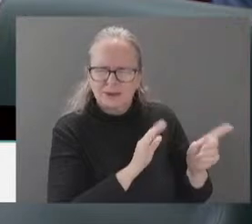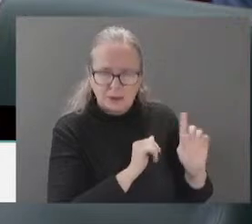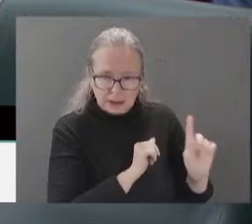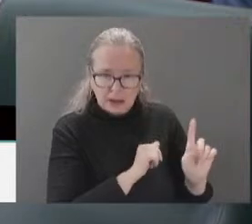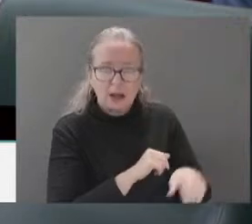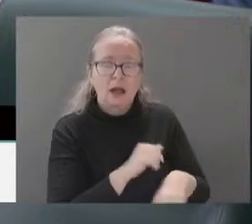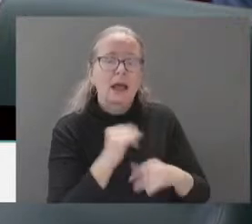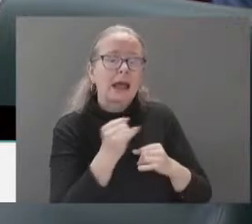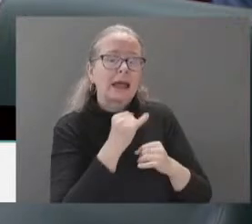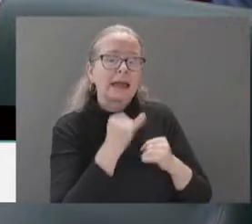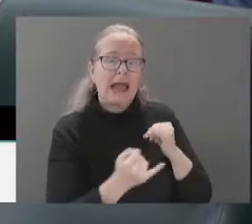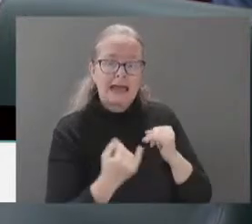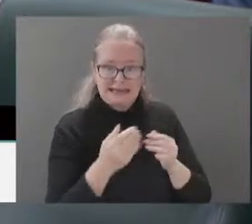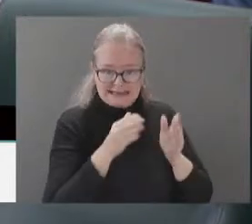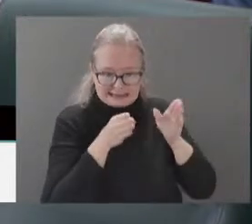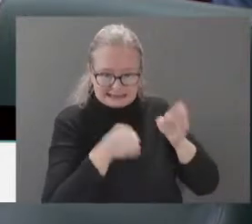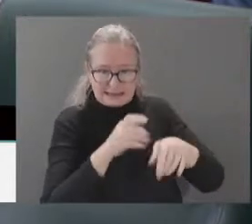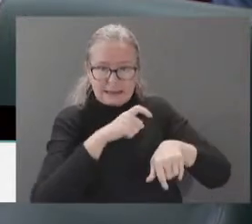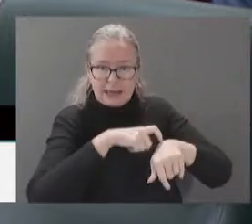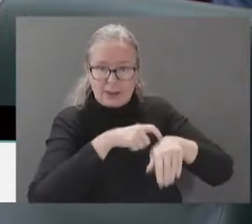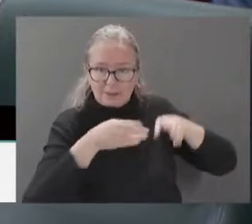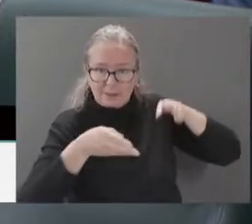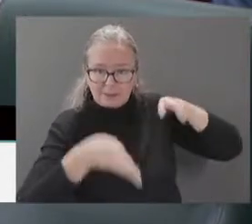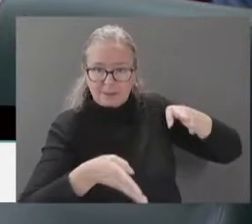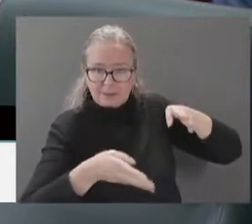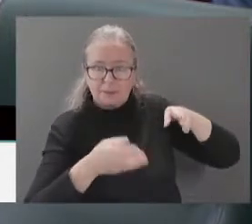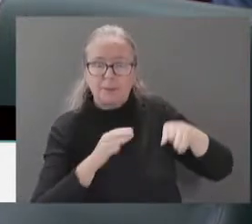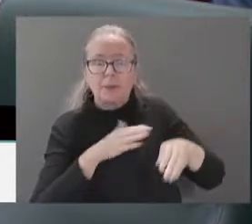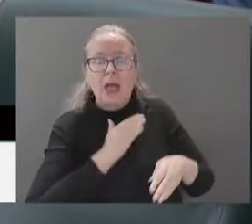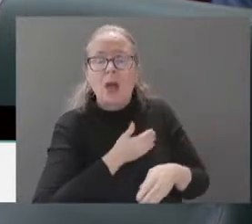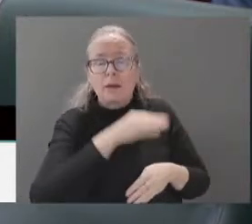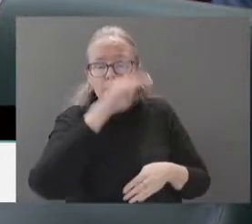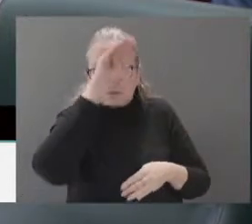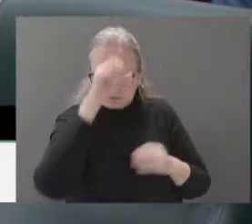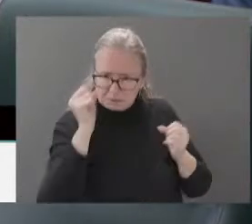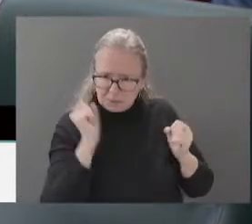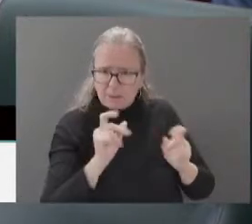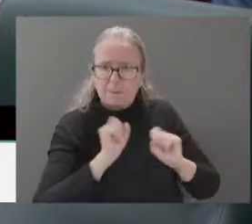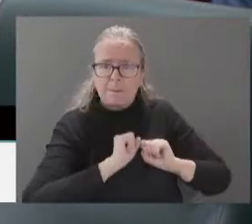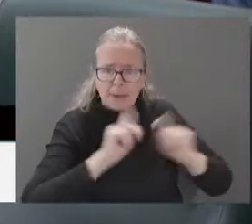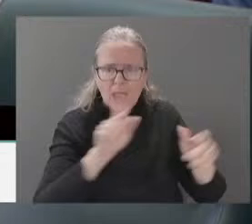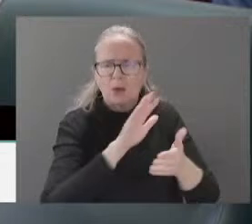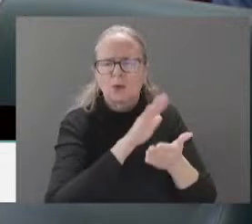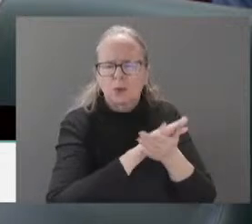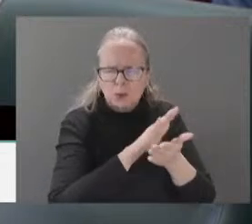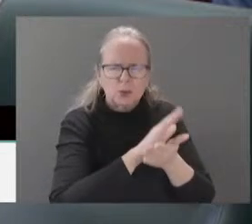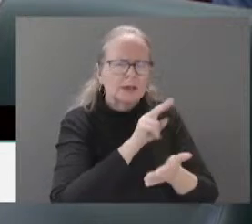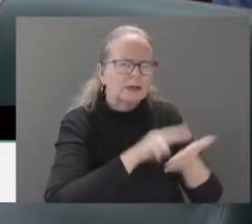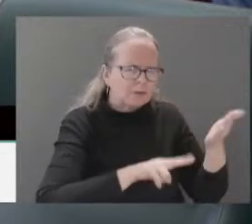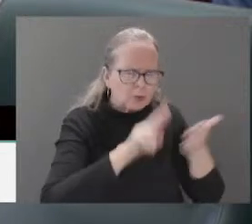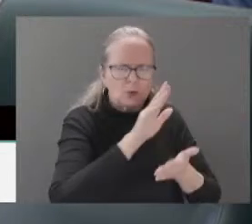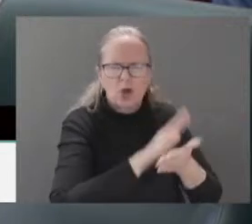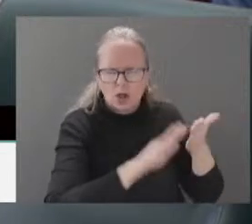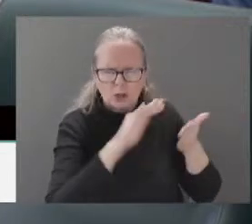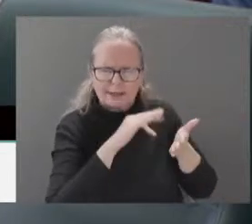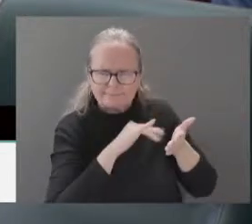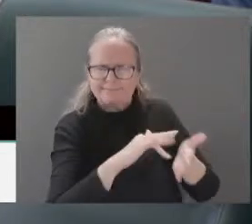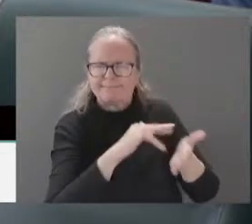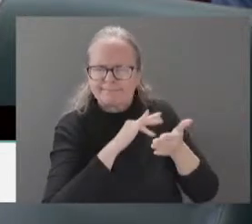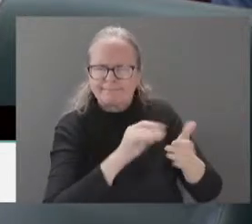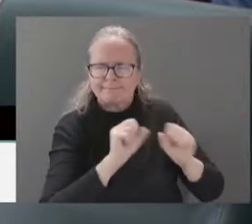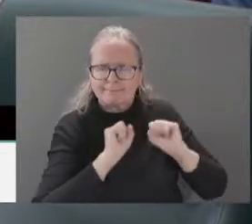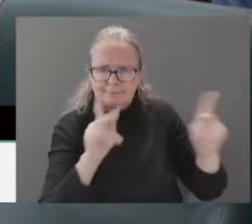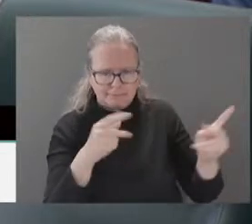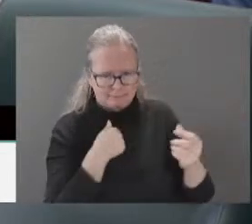Fighters go back to school to further their education University and colleges across the province and so we support them during the summer and they